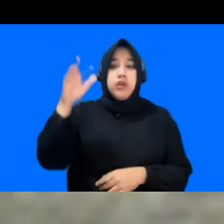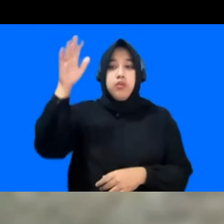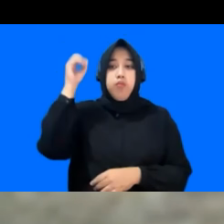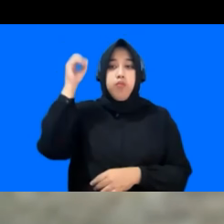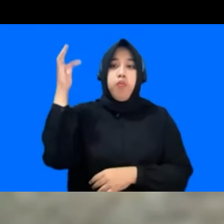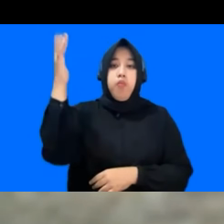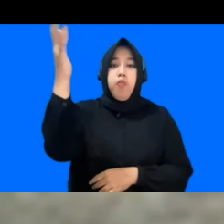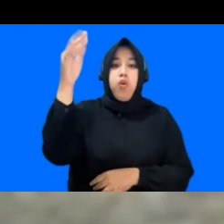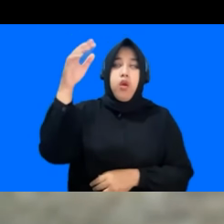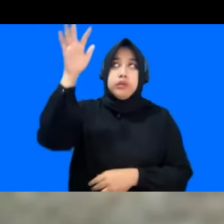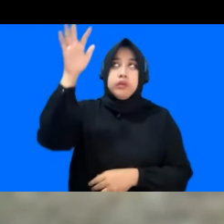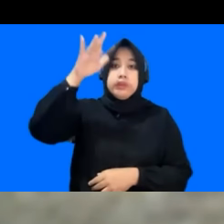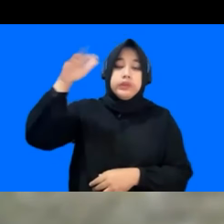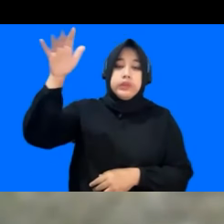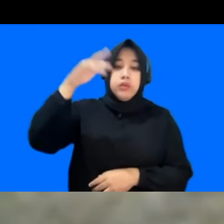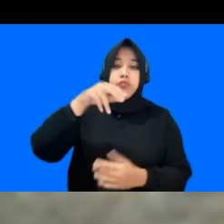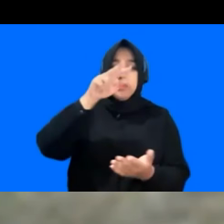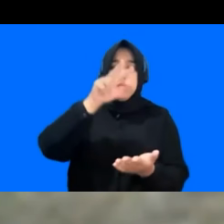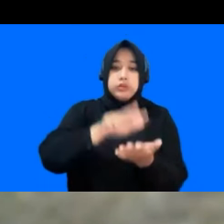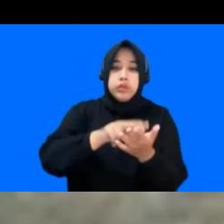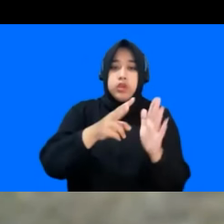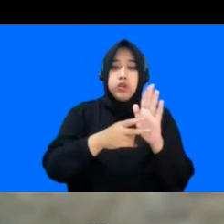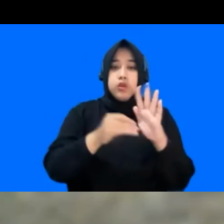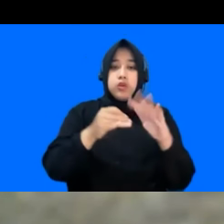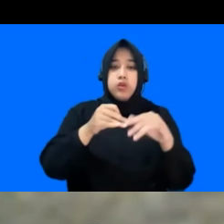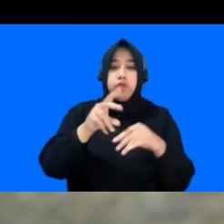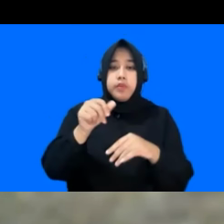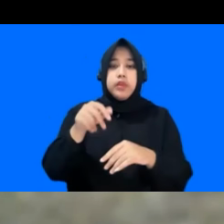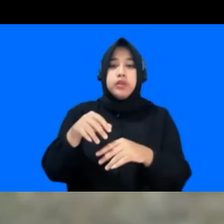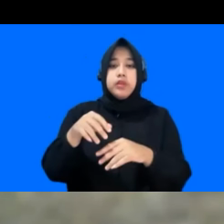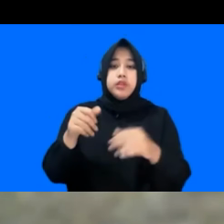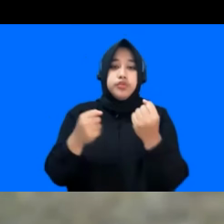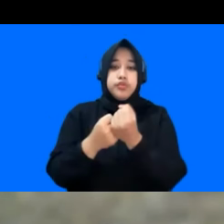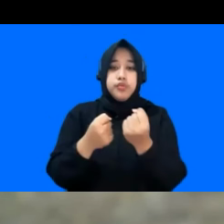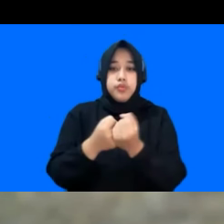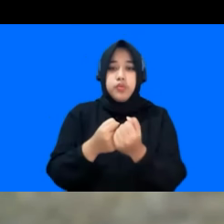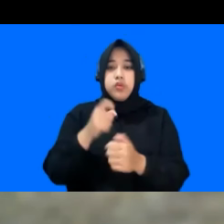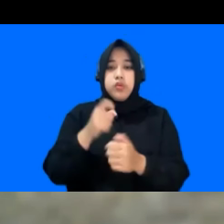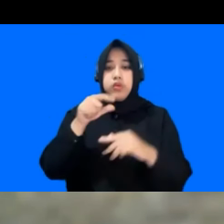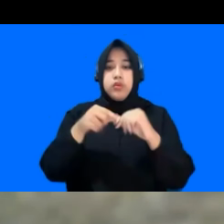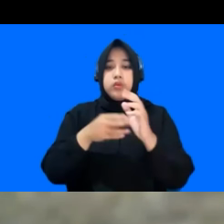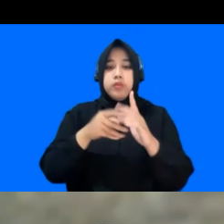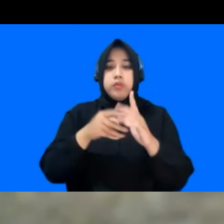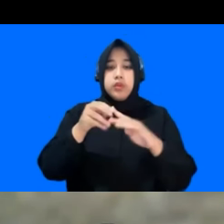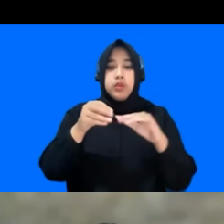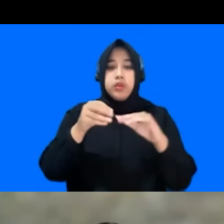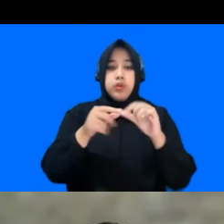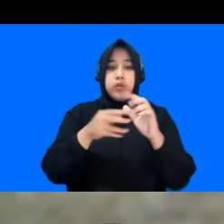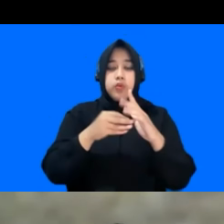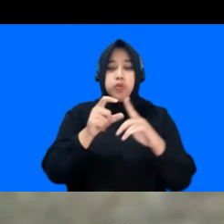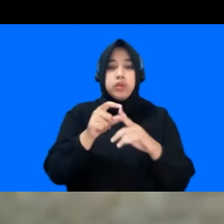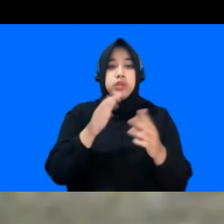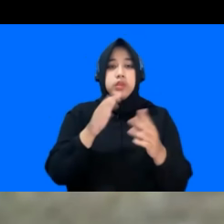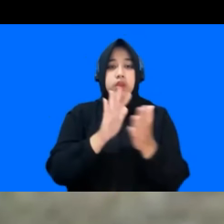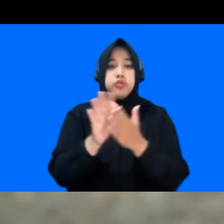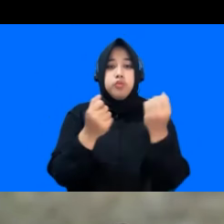Zone Awards. Here it is, Climate Kick, we sponsored it. And in